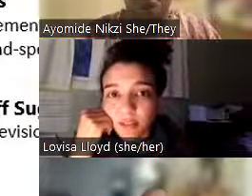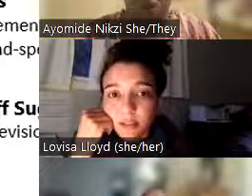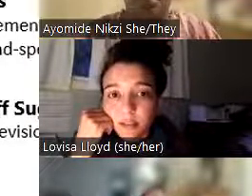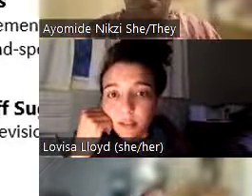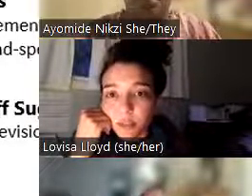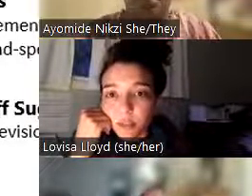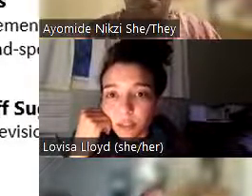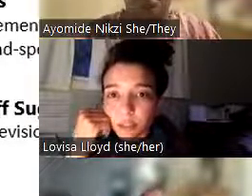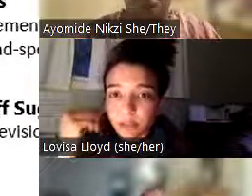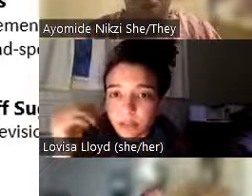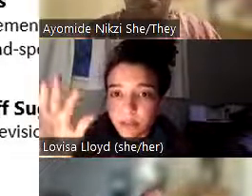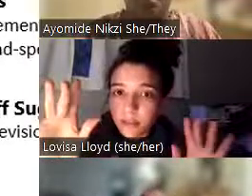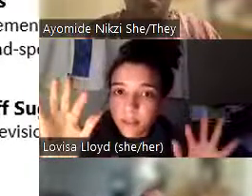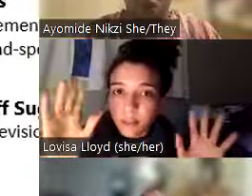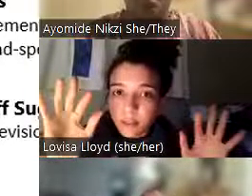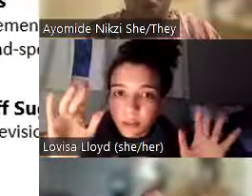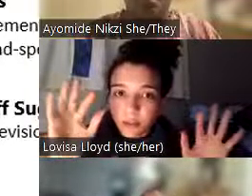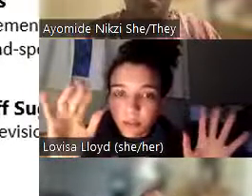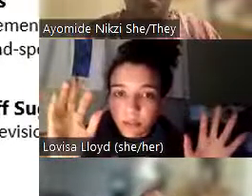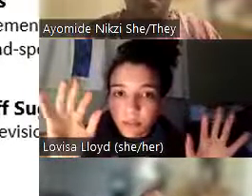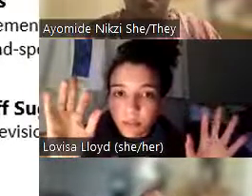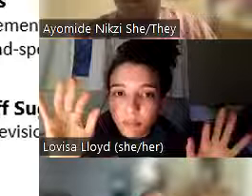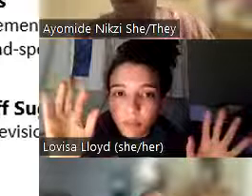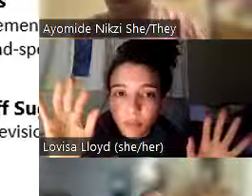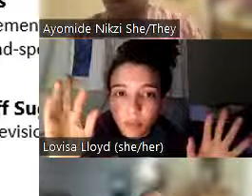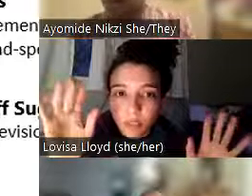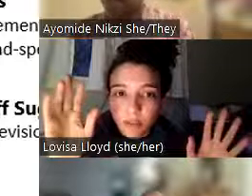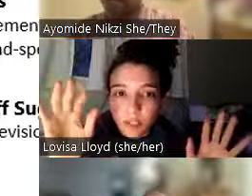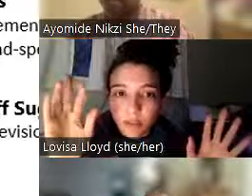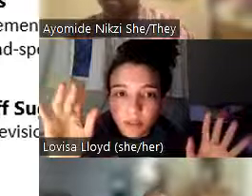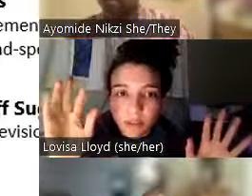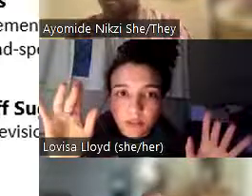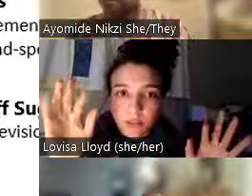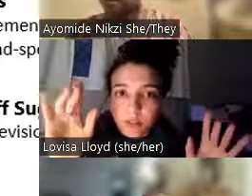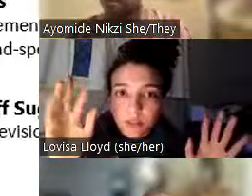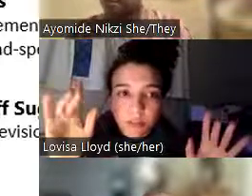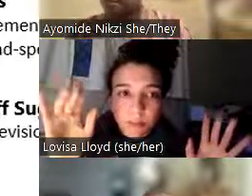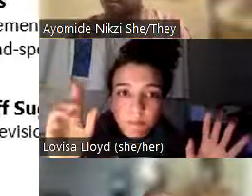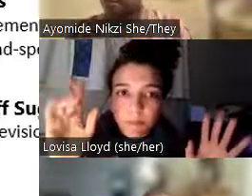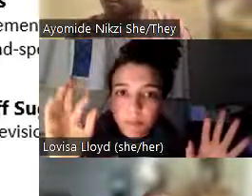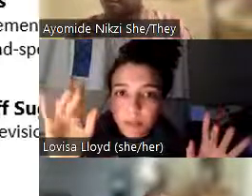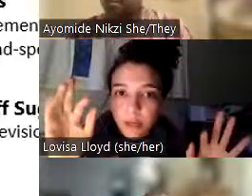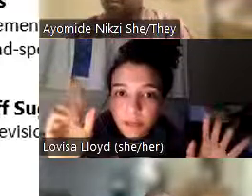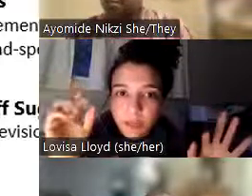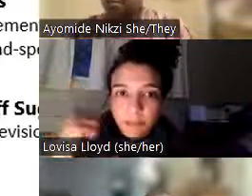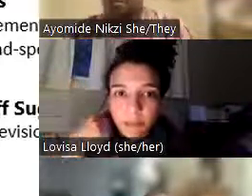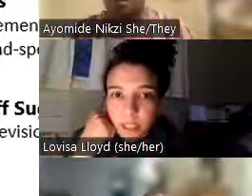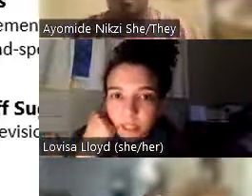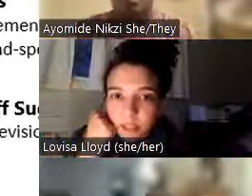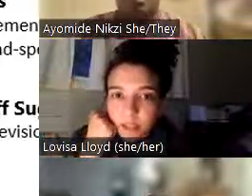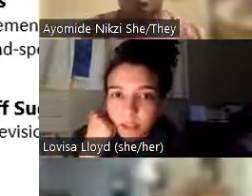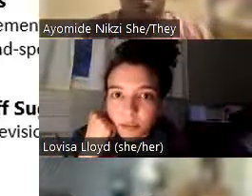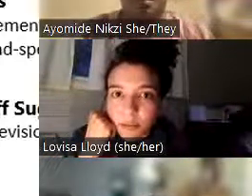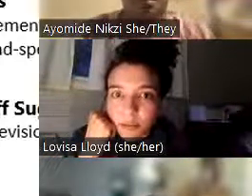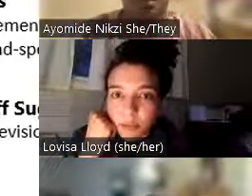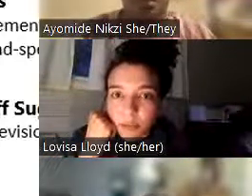strike? Do folks feel pretty good about it? If so, could you give me some wiggling fingers? Okay, if you absolutely hate